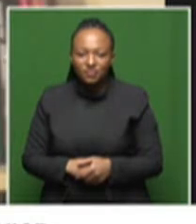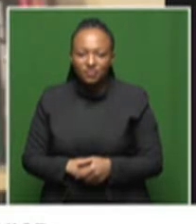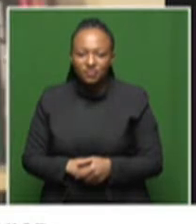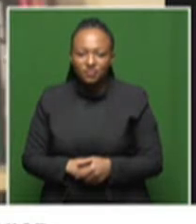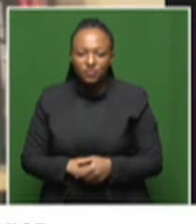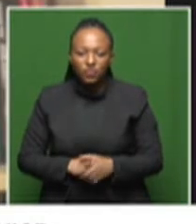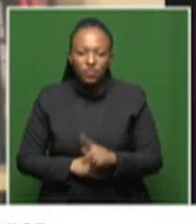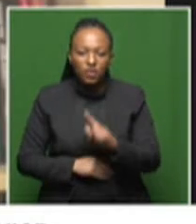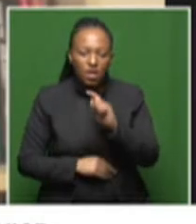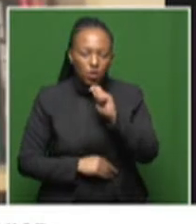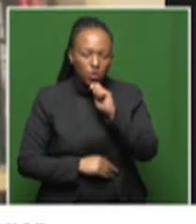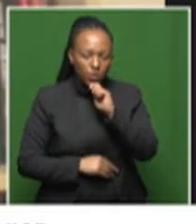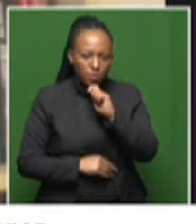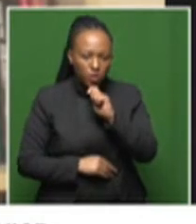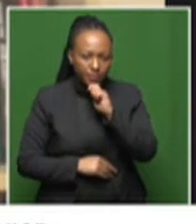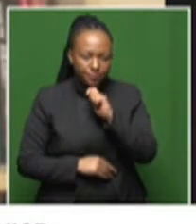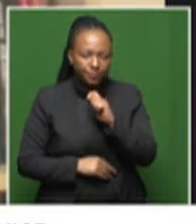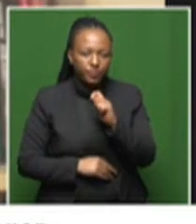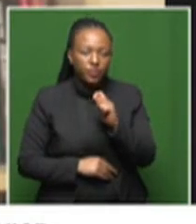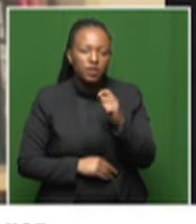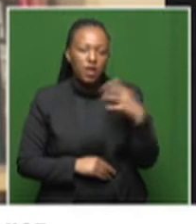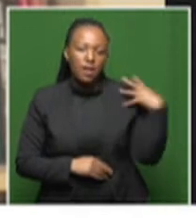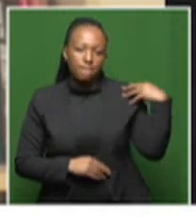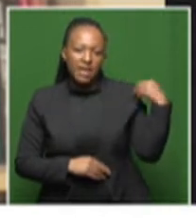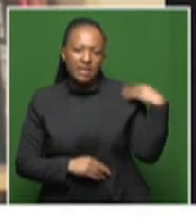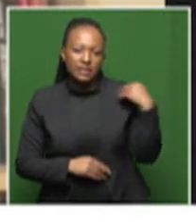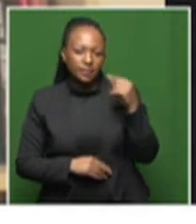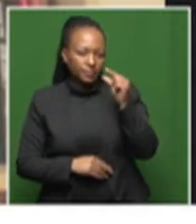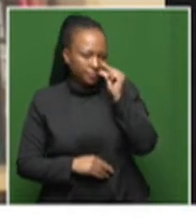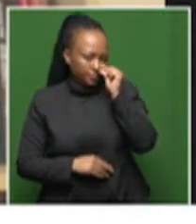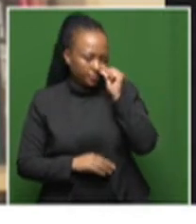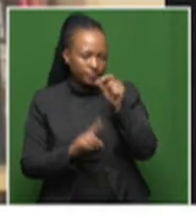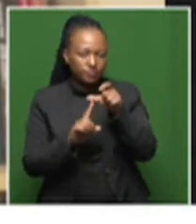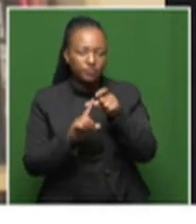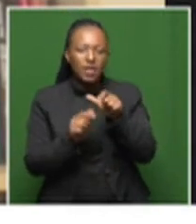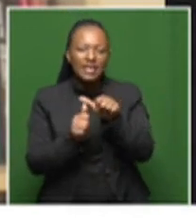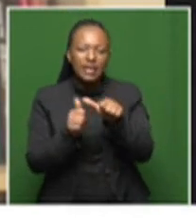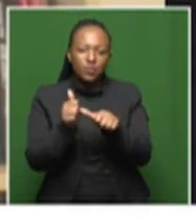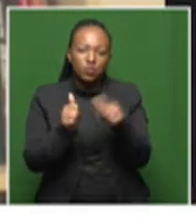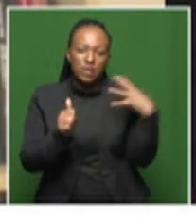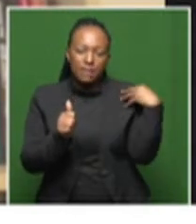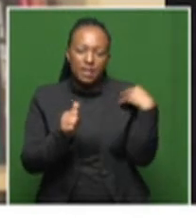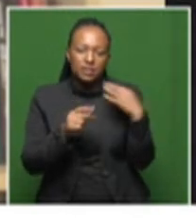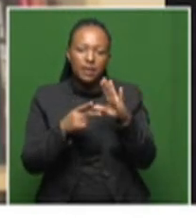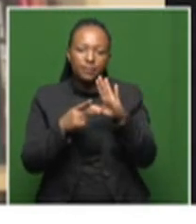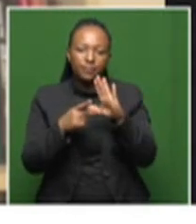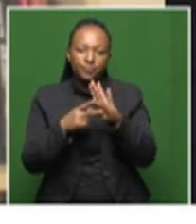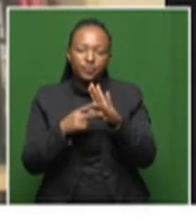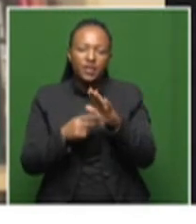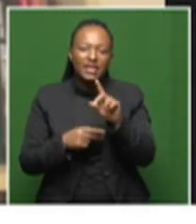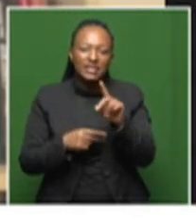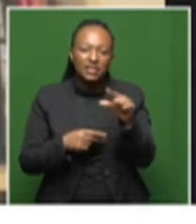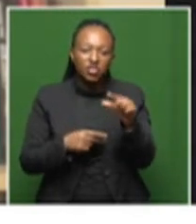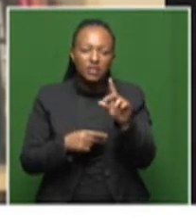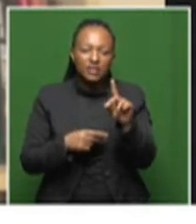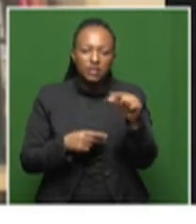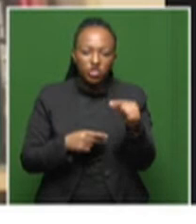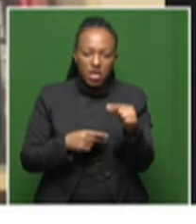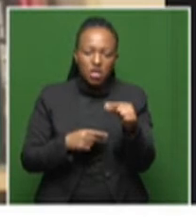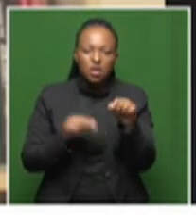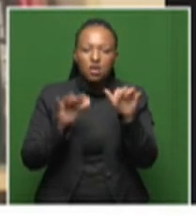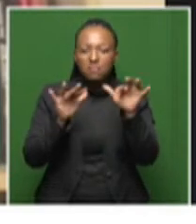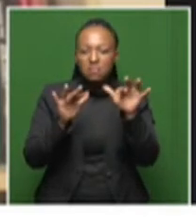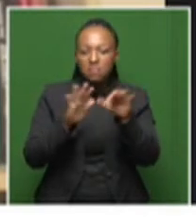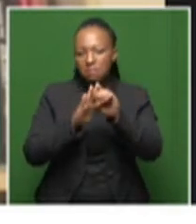Good morning, Minister Kubayi, Deputy Minister Joe Phaahla, DDGs, media, and the public.